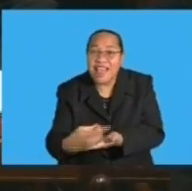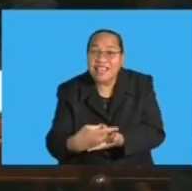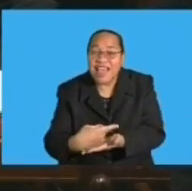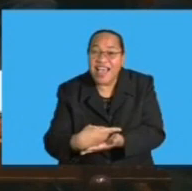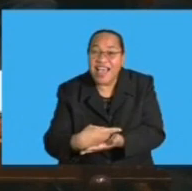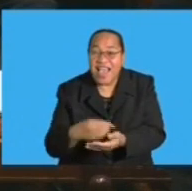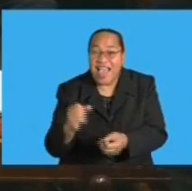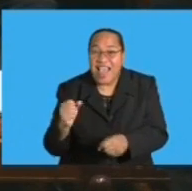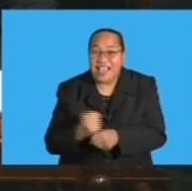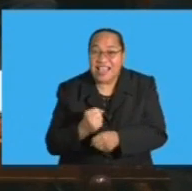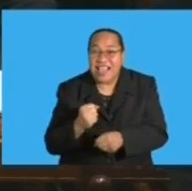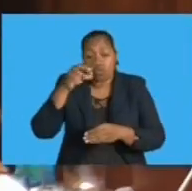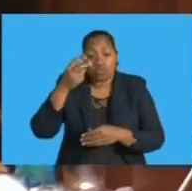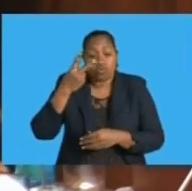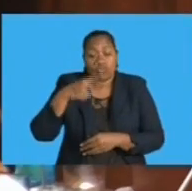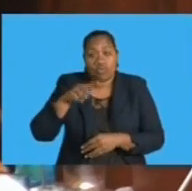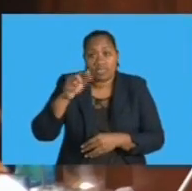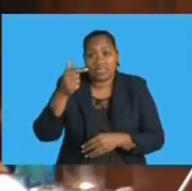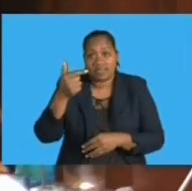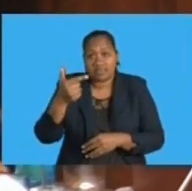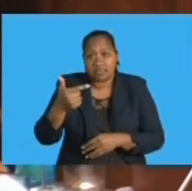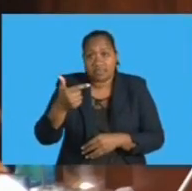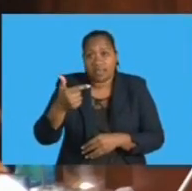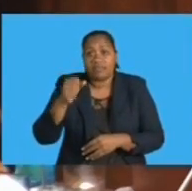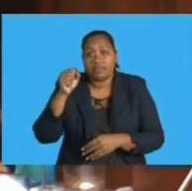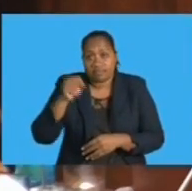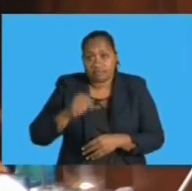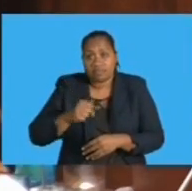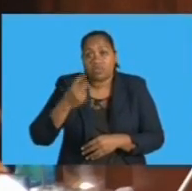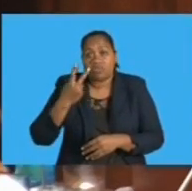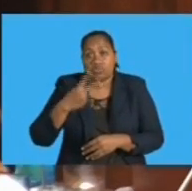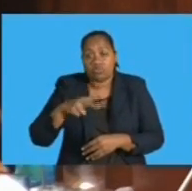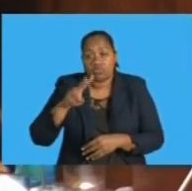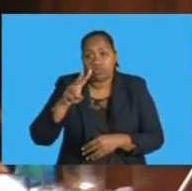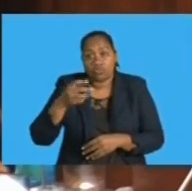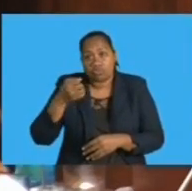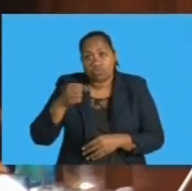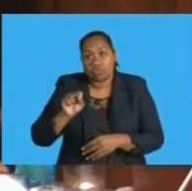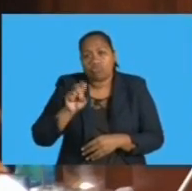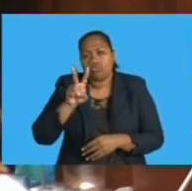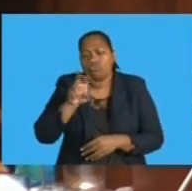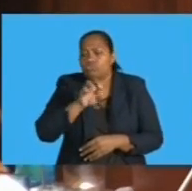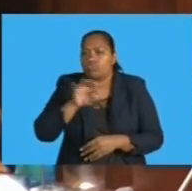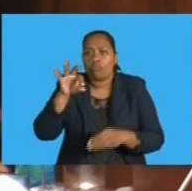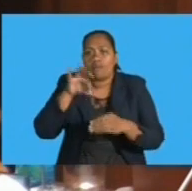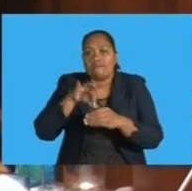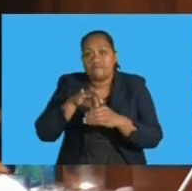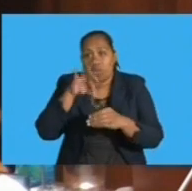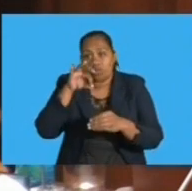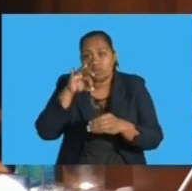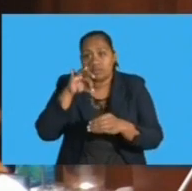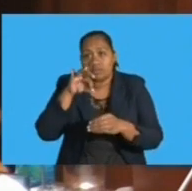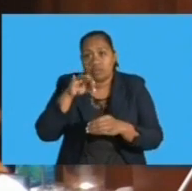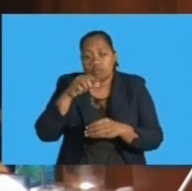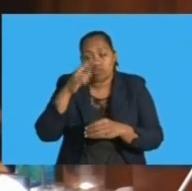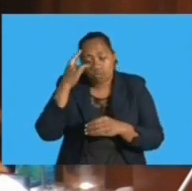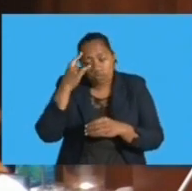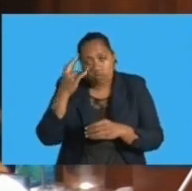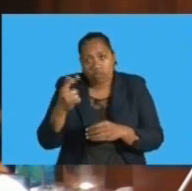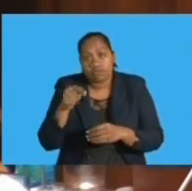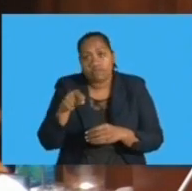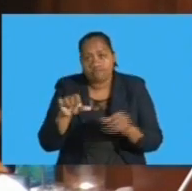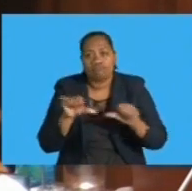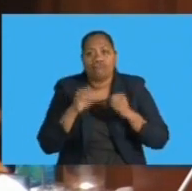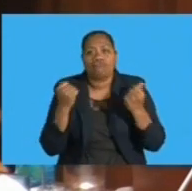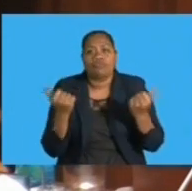companies providing data. The bill was passed with 27 votes in favour, 22 against and 2 no votes.